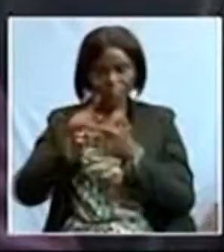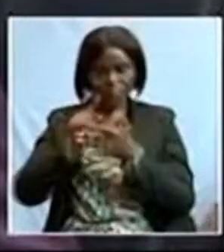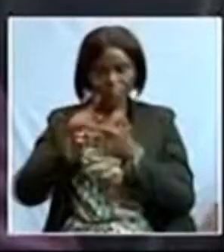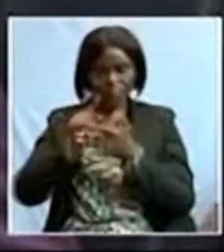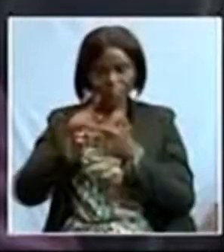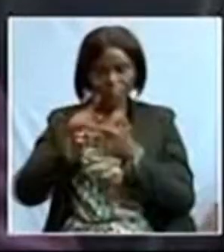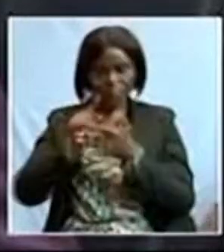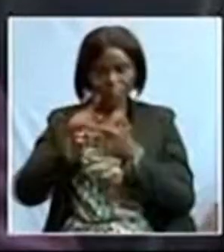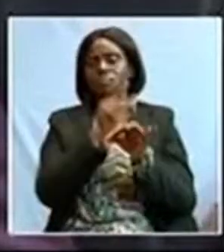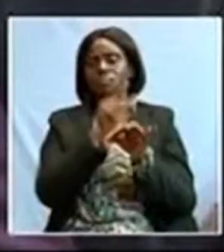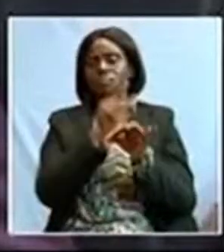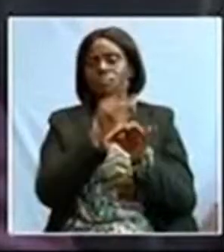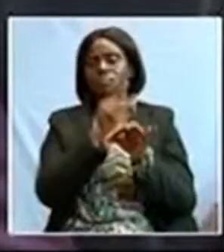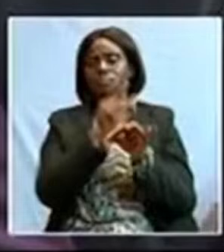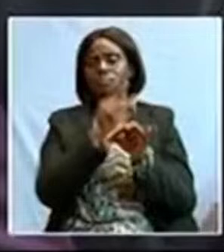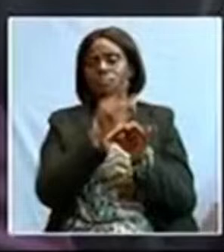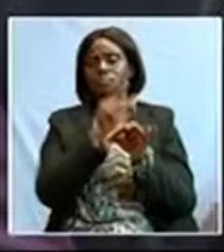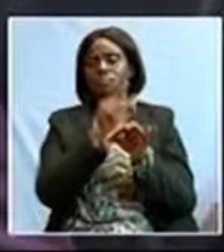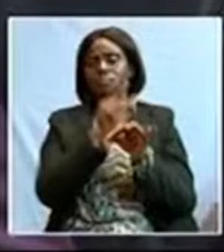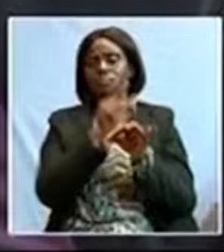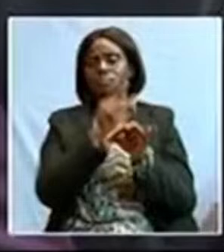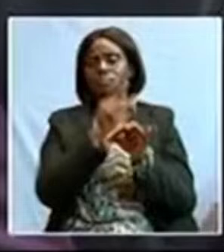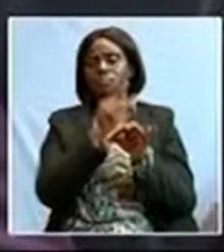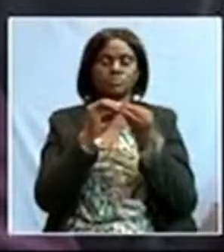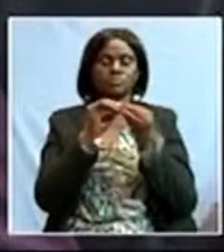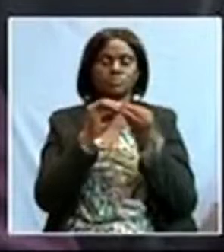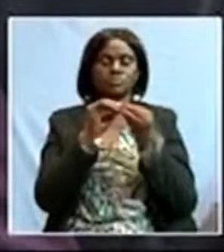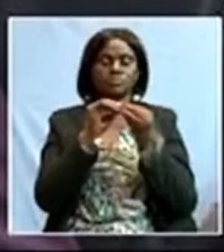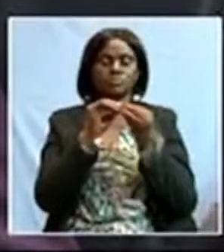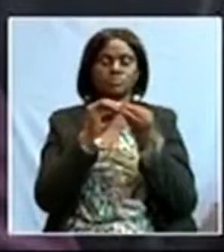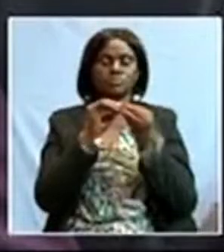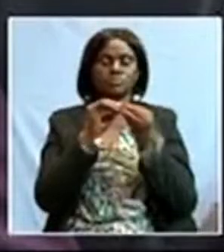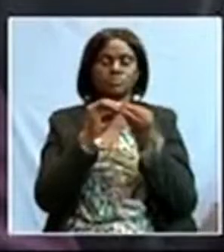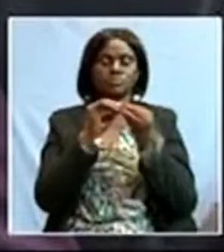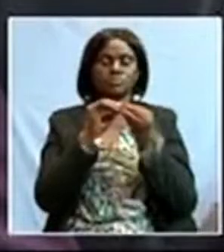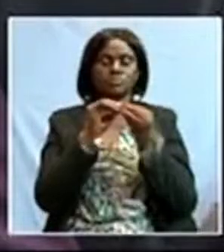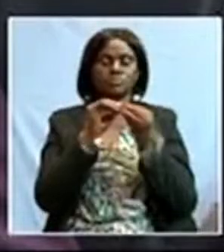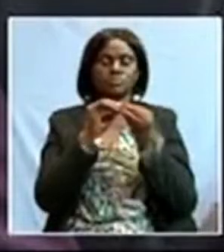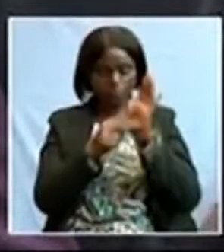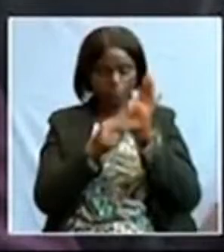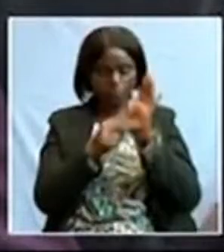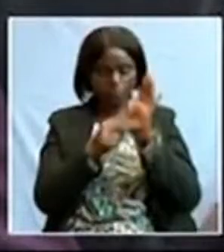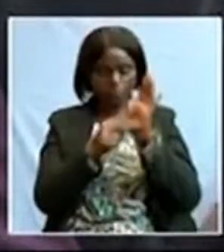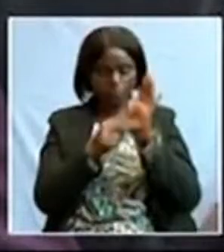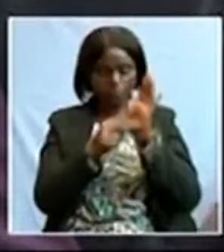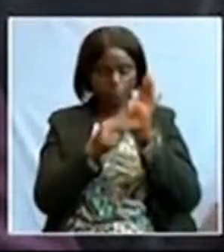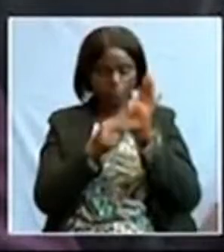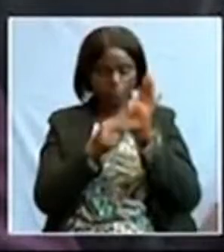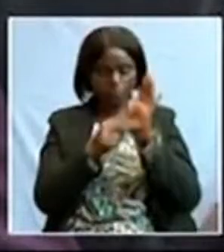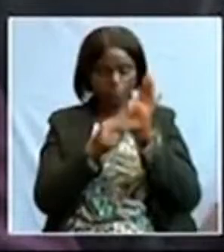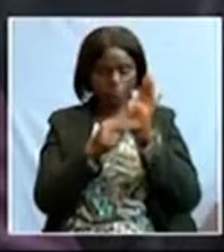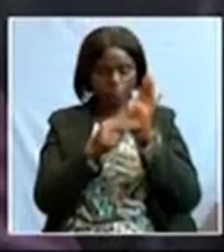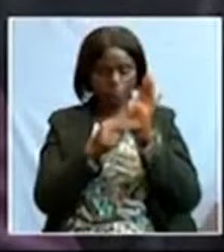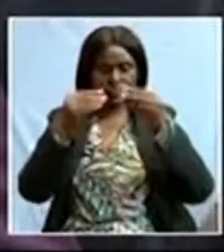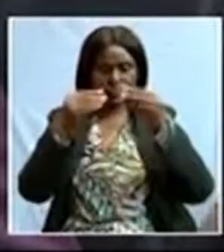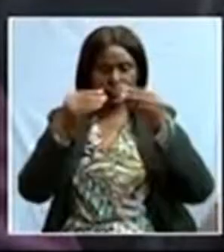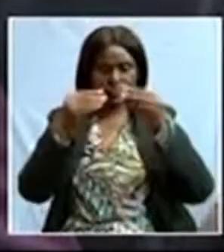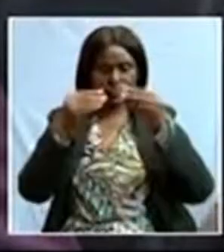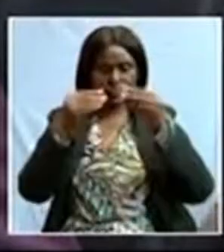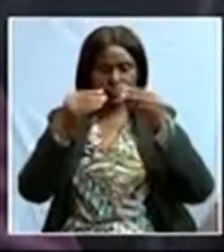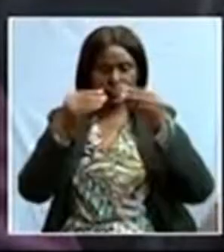issue was evidence. This is an evidence-based committee. We provide